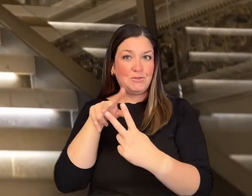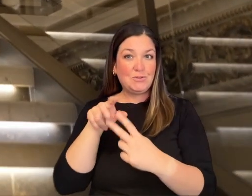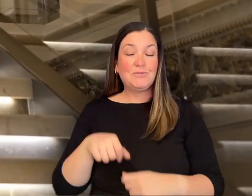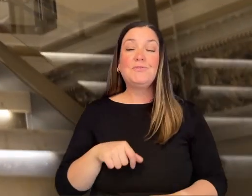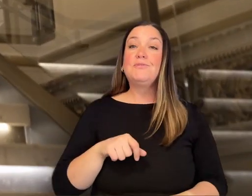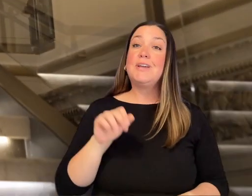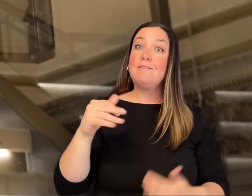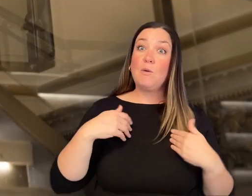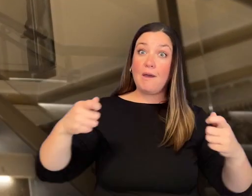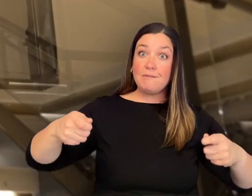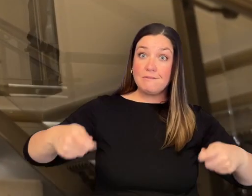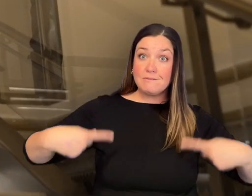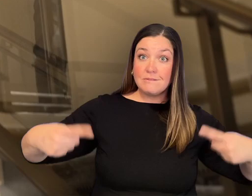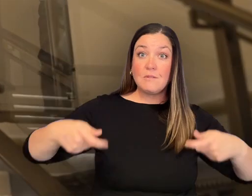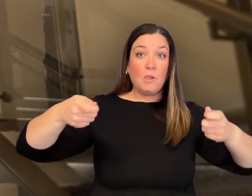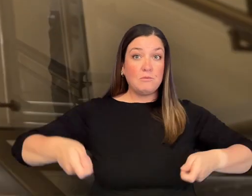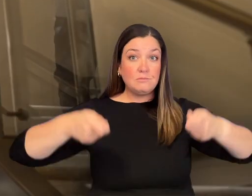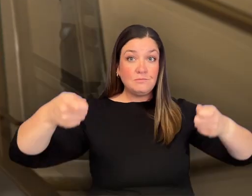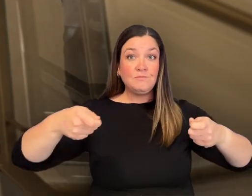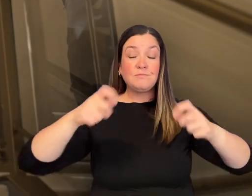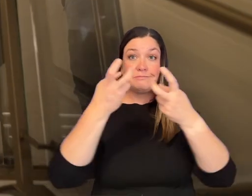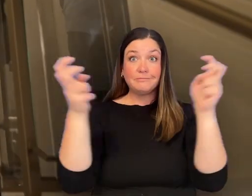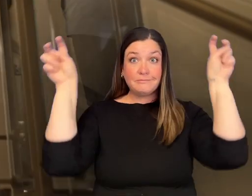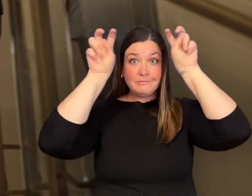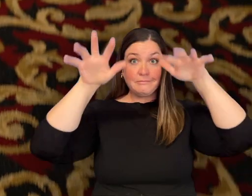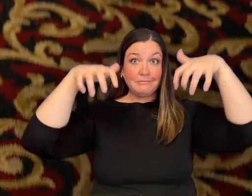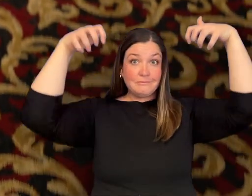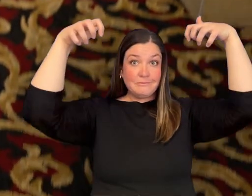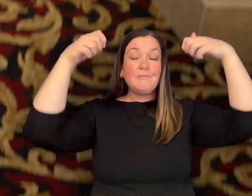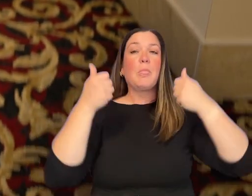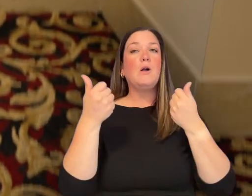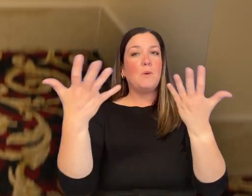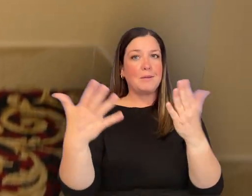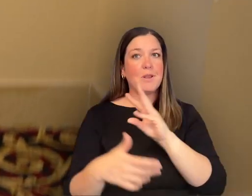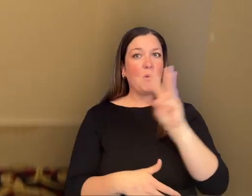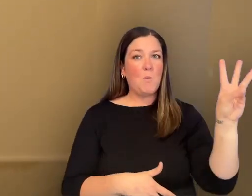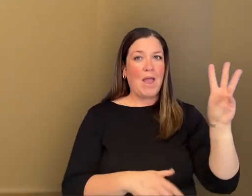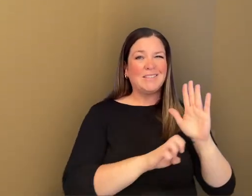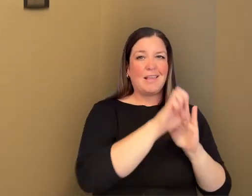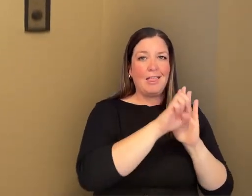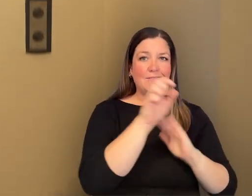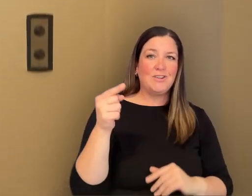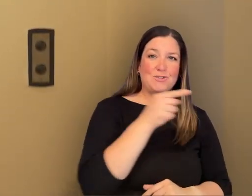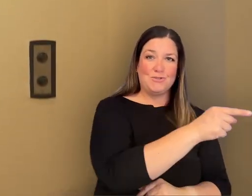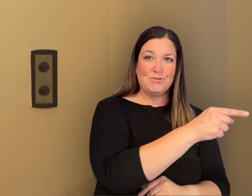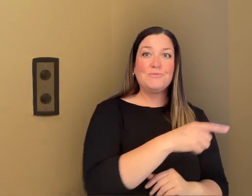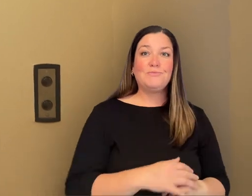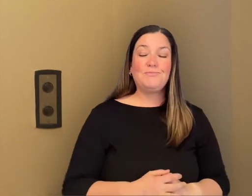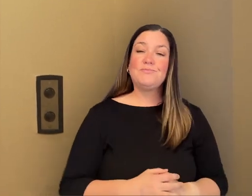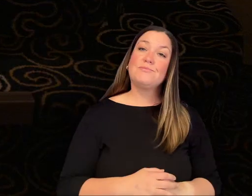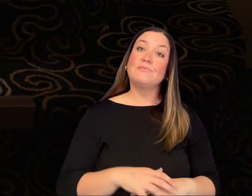from. If you have a mobility device and are seated in the balcony, it is recommended you use the West Capitol